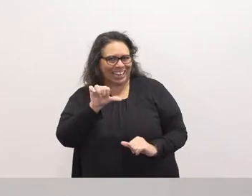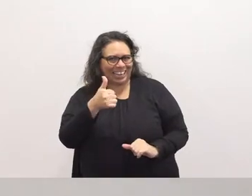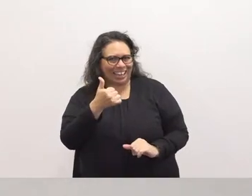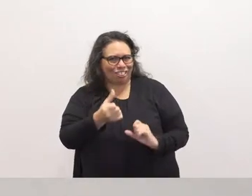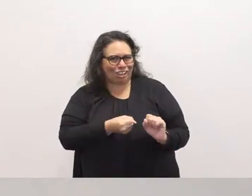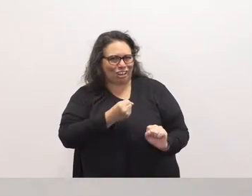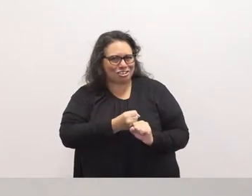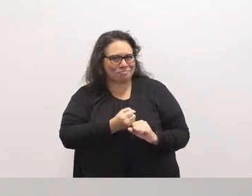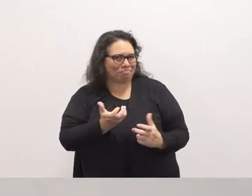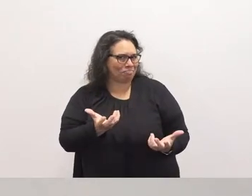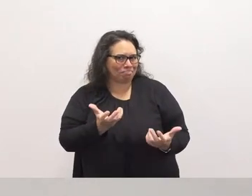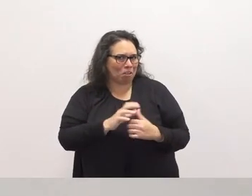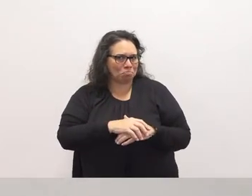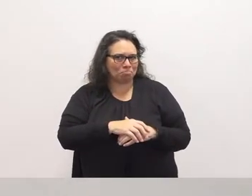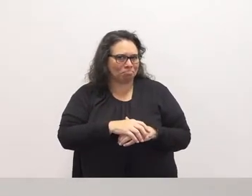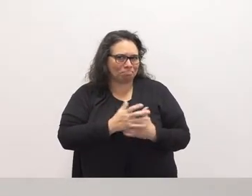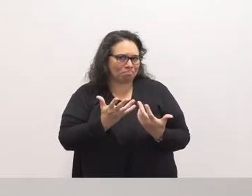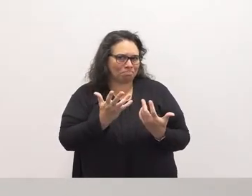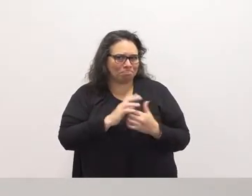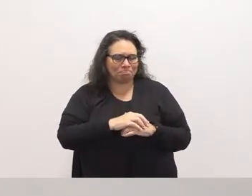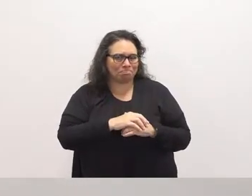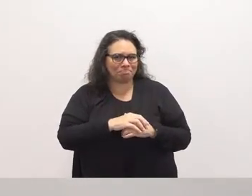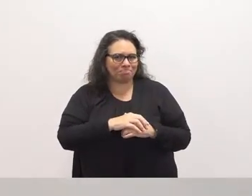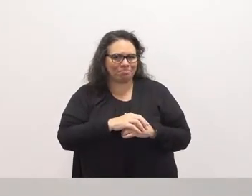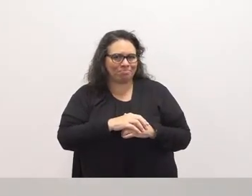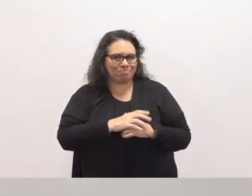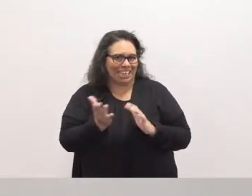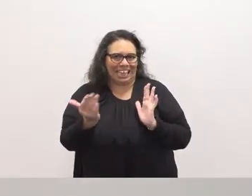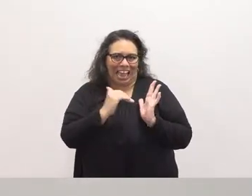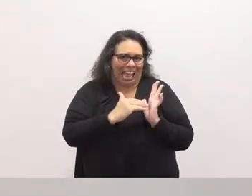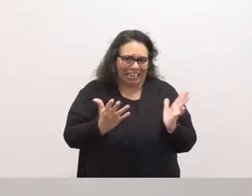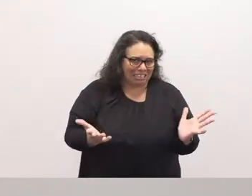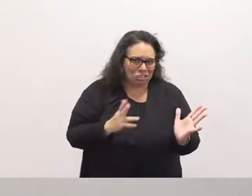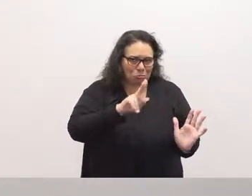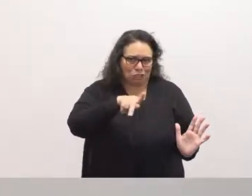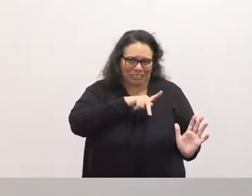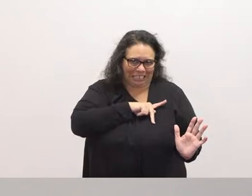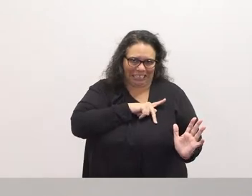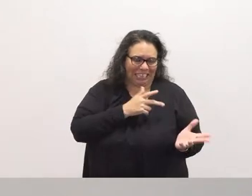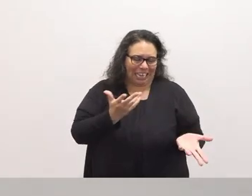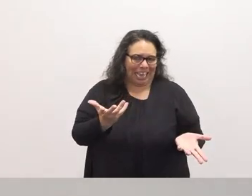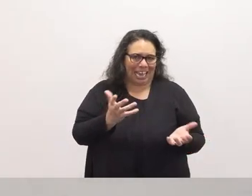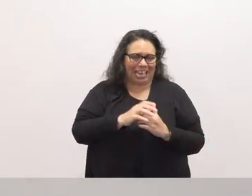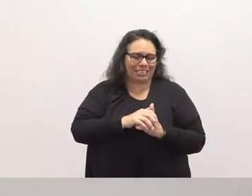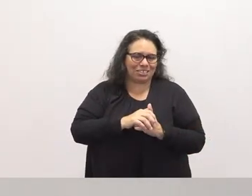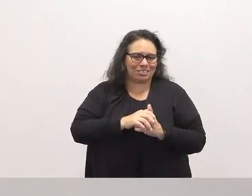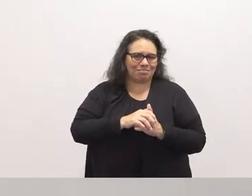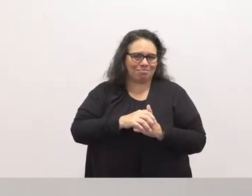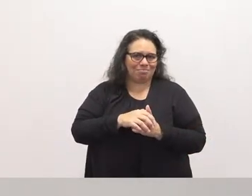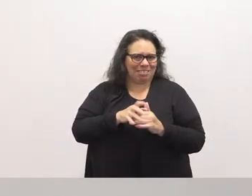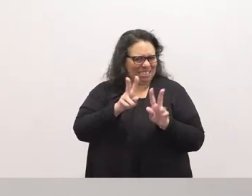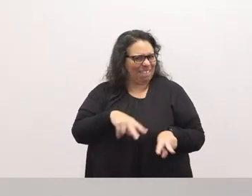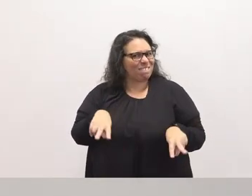year. So. And again, this just personally, I think that there is